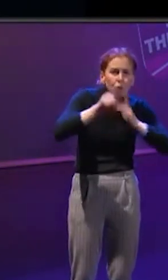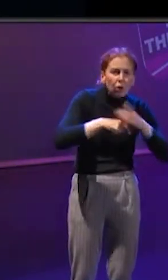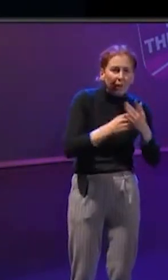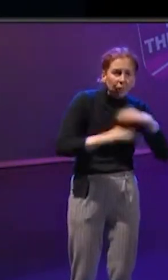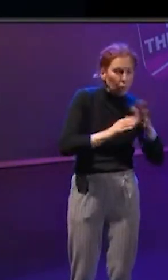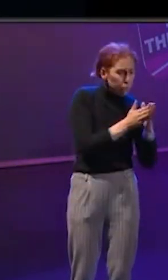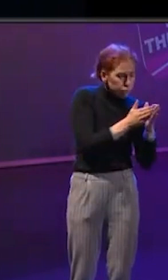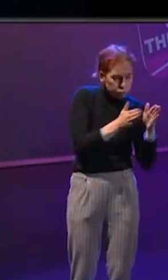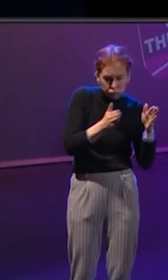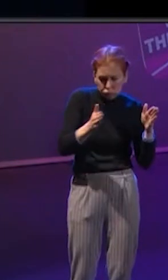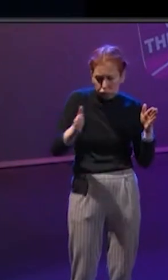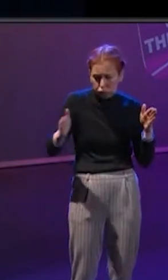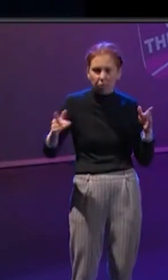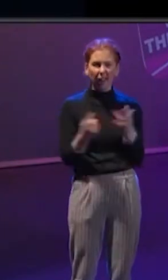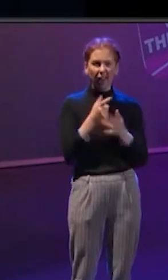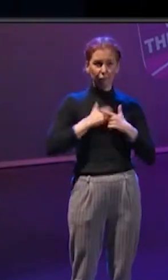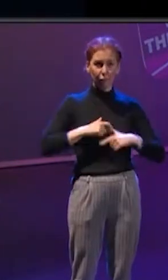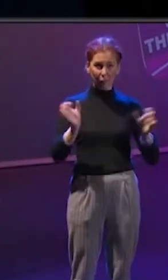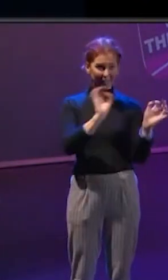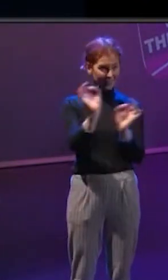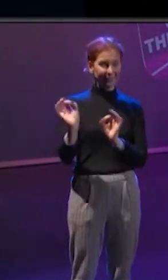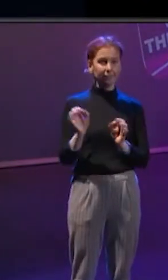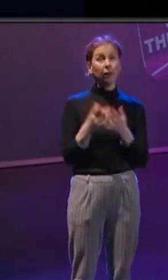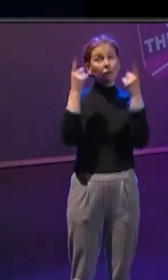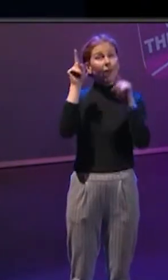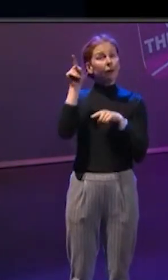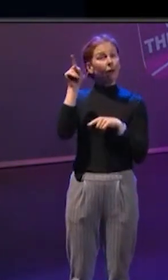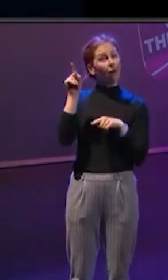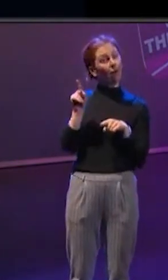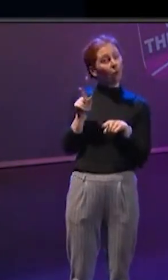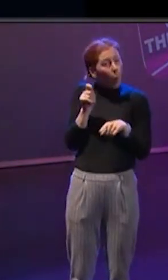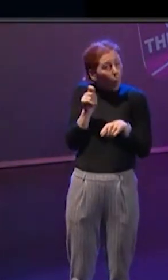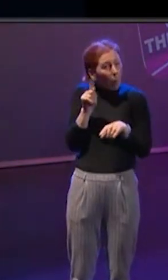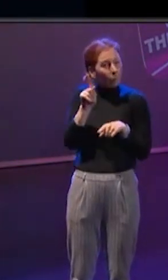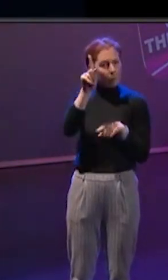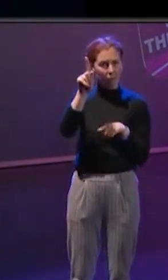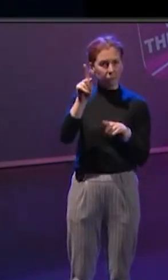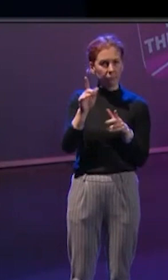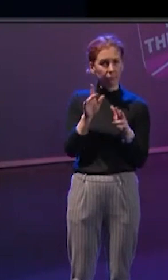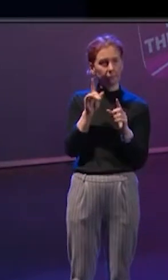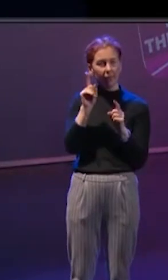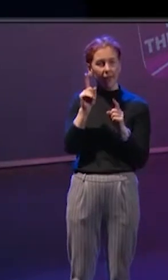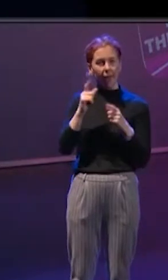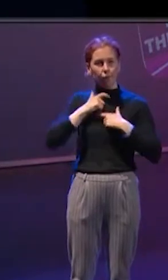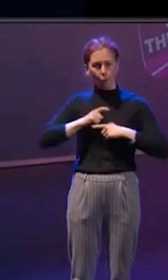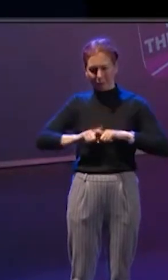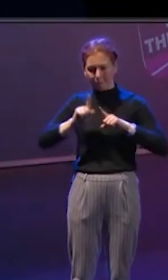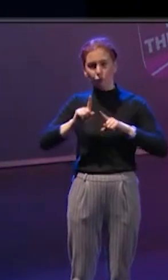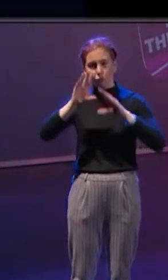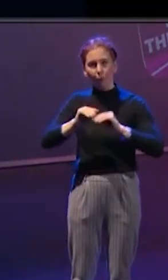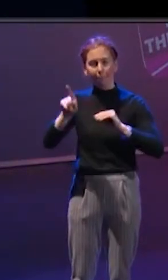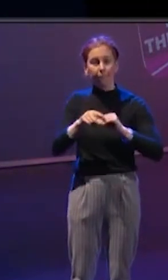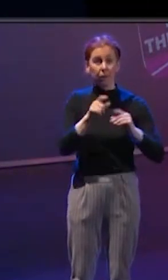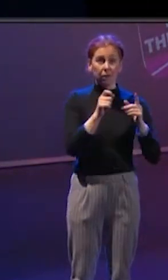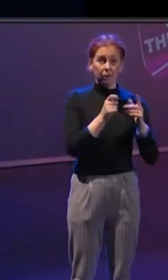end in quite the same way. I mean, you know, a director comes close, but even then, you know, that remit sort of stops at a certain point,